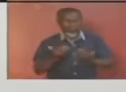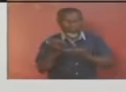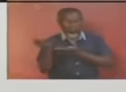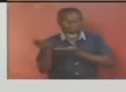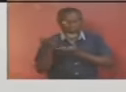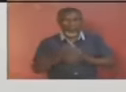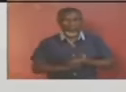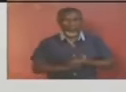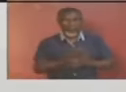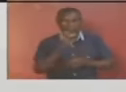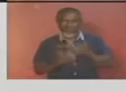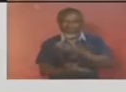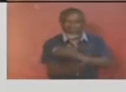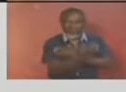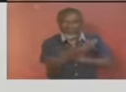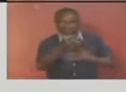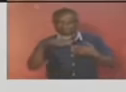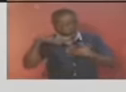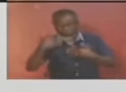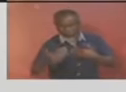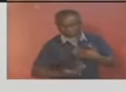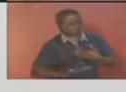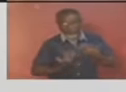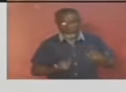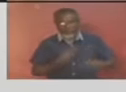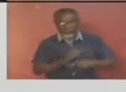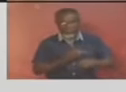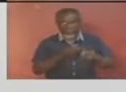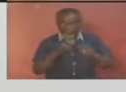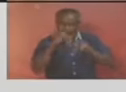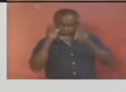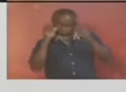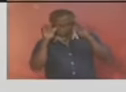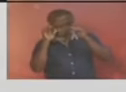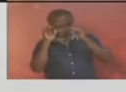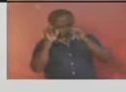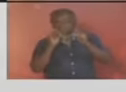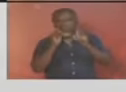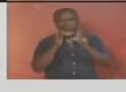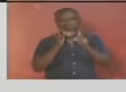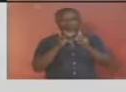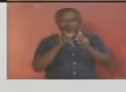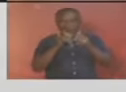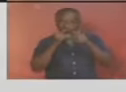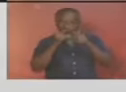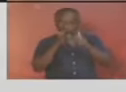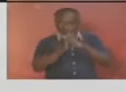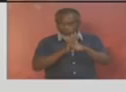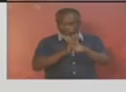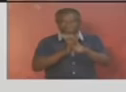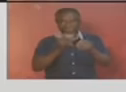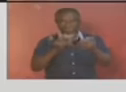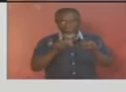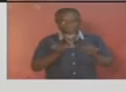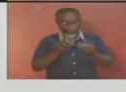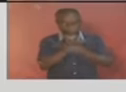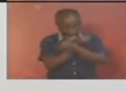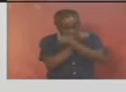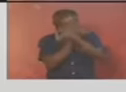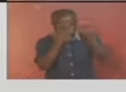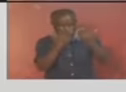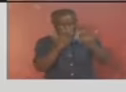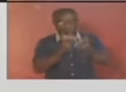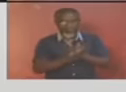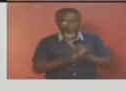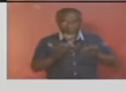Good morning. Welcome to today's Ministry of Health virtual media conference on COVID-19. I'm pleased to be here with today's